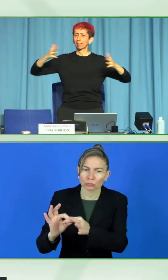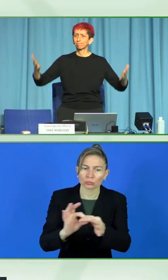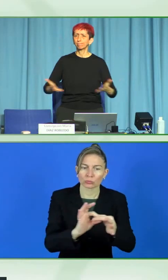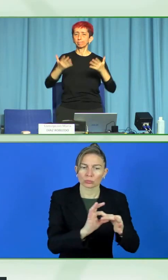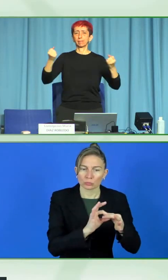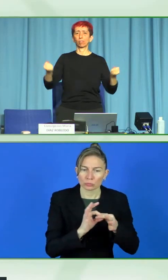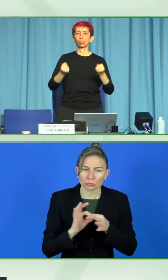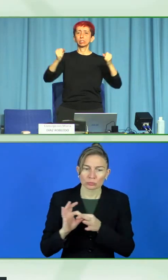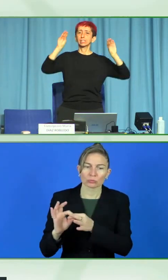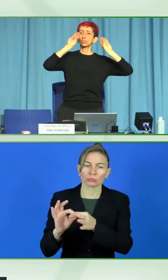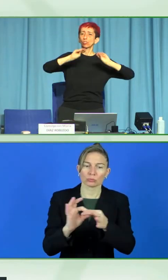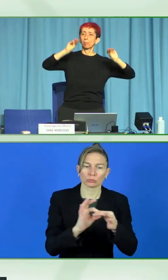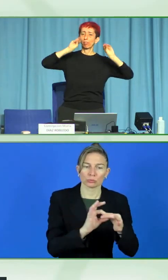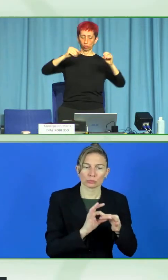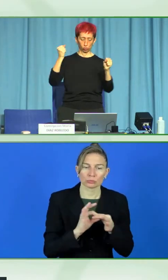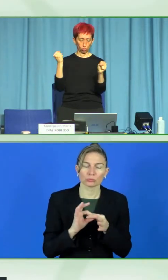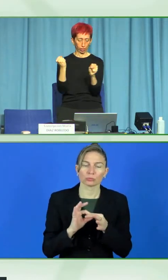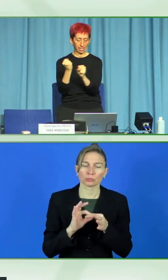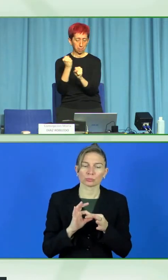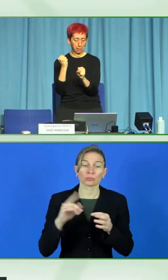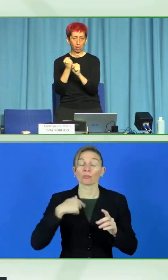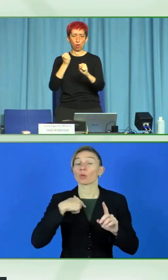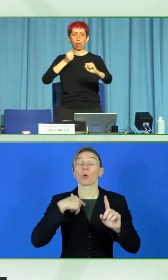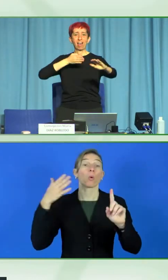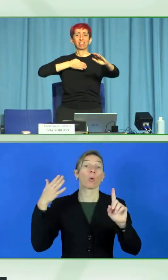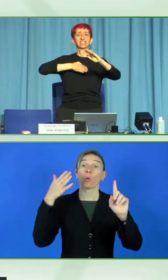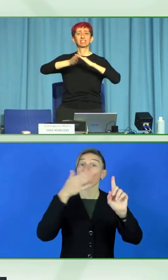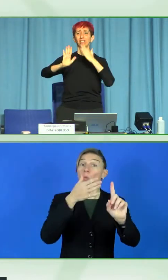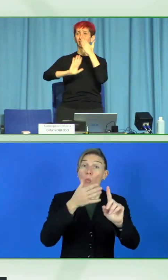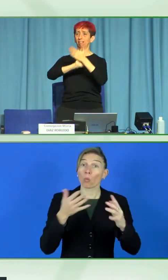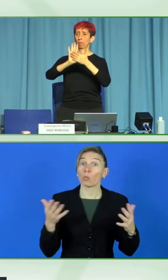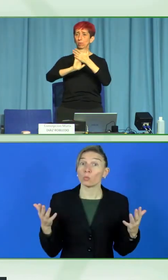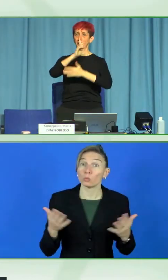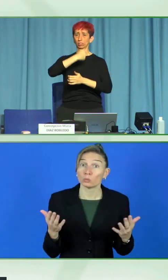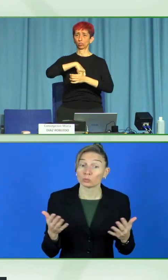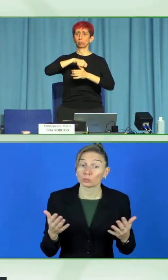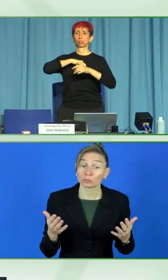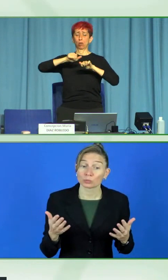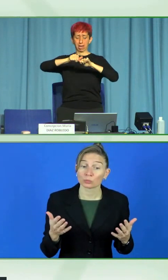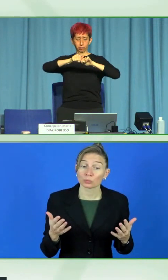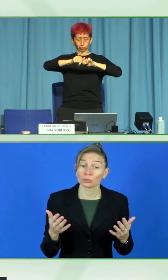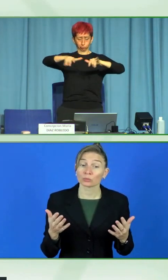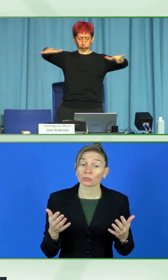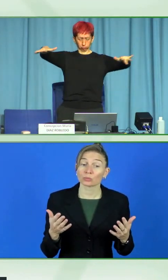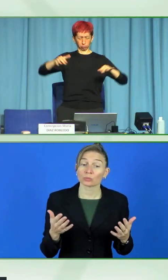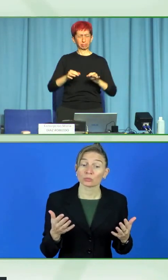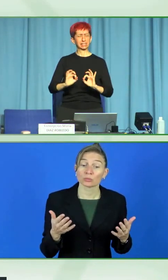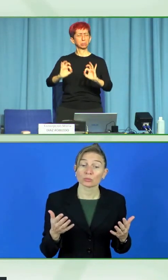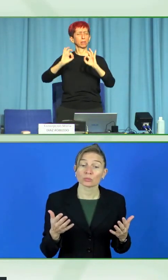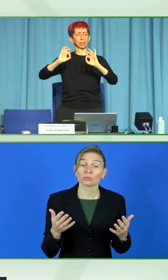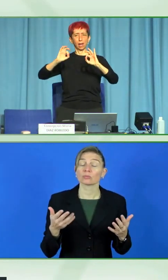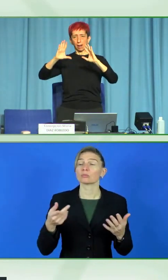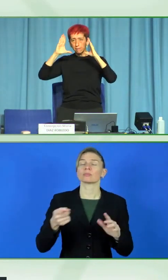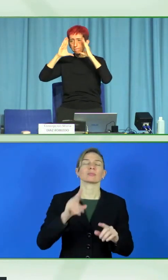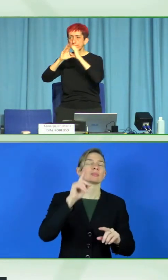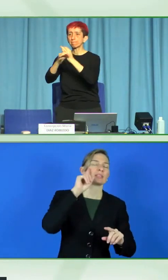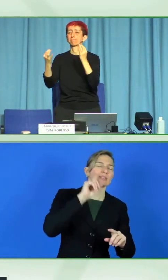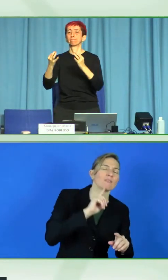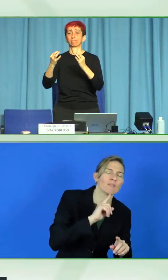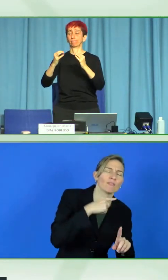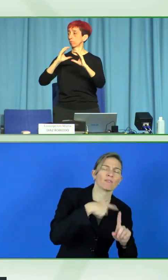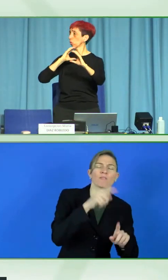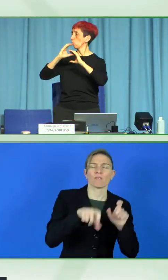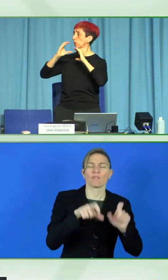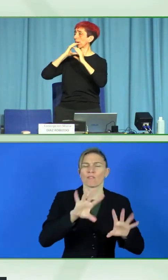deaf people and to carry out initiatives for deaf people and the families, and in every